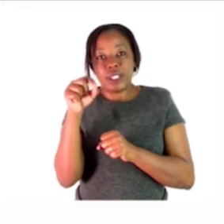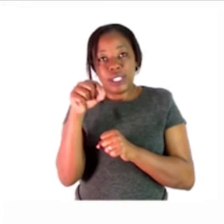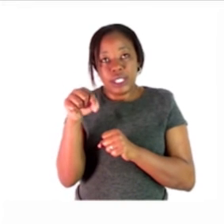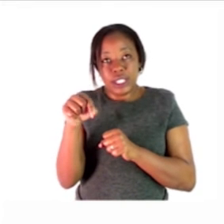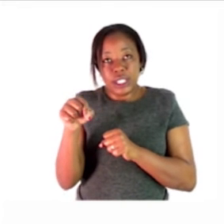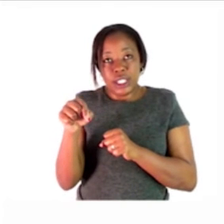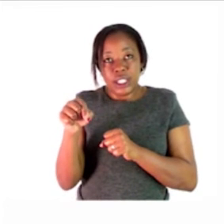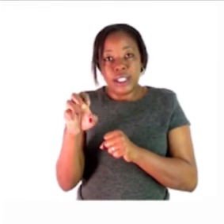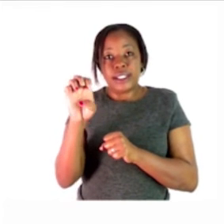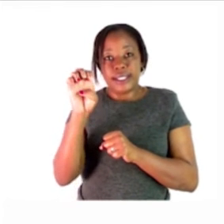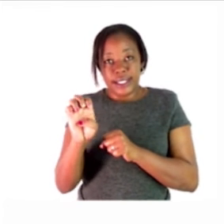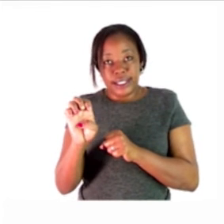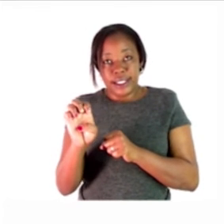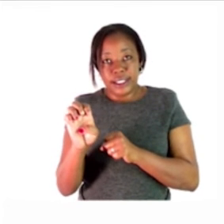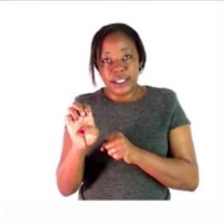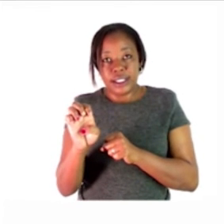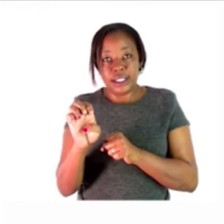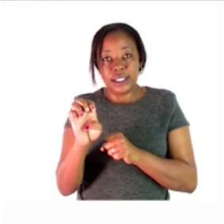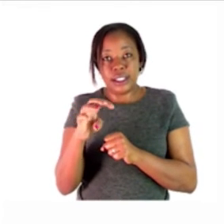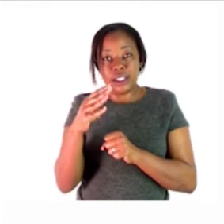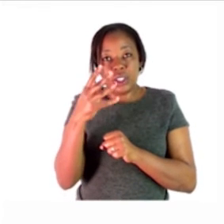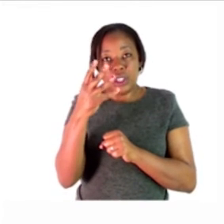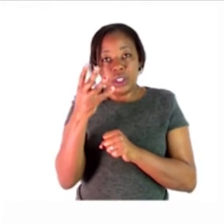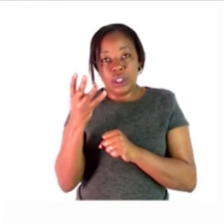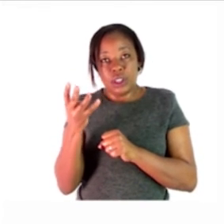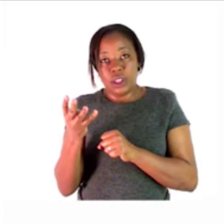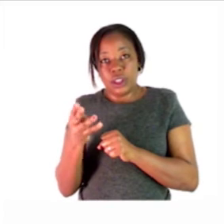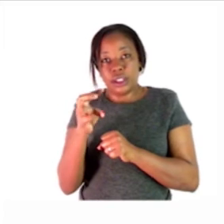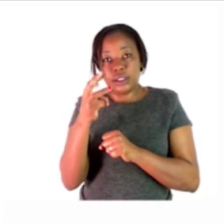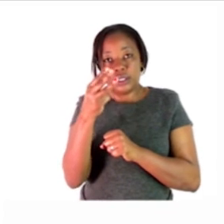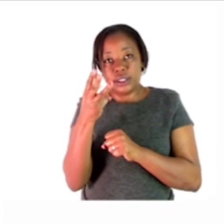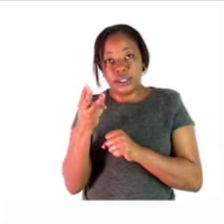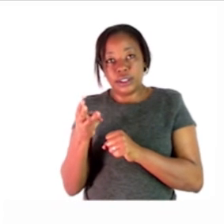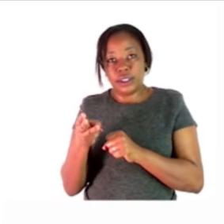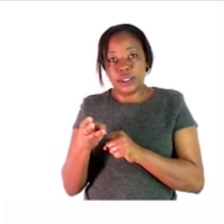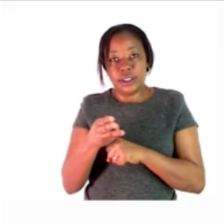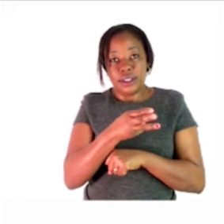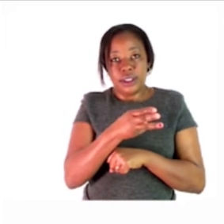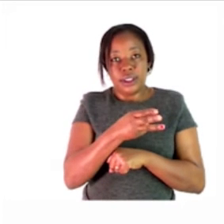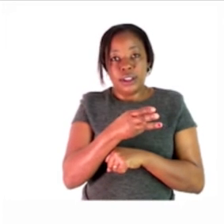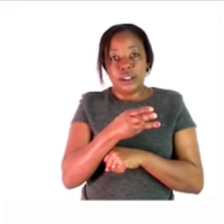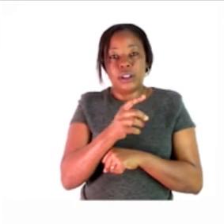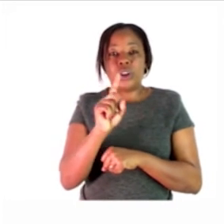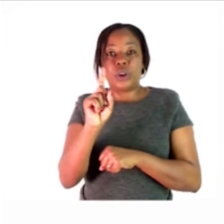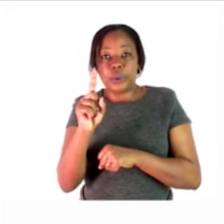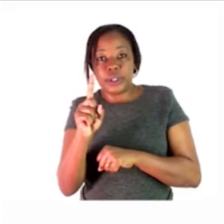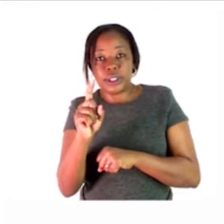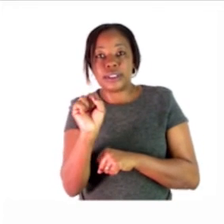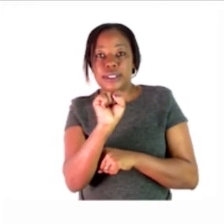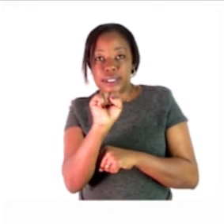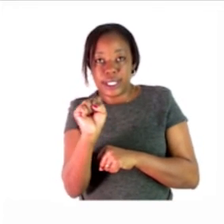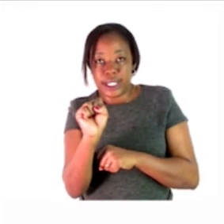the E. And the next ones are 3 corner lines which are looking now on the left